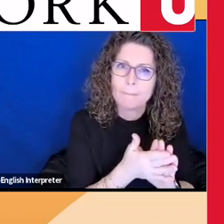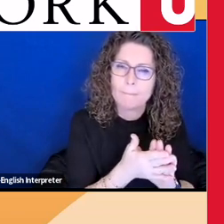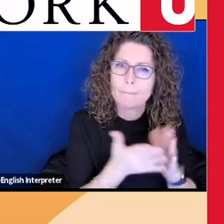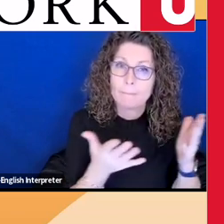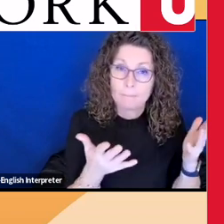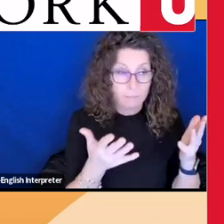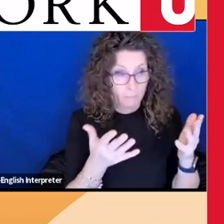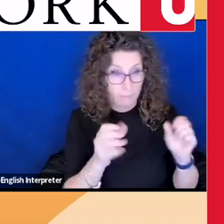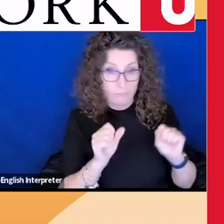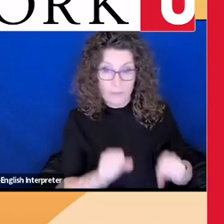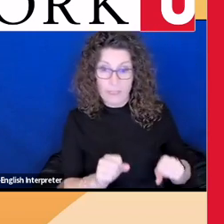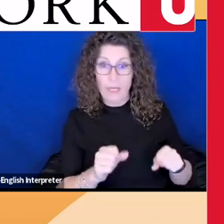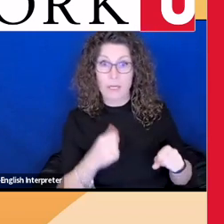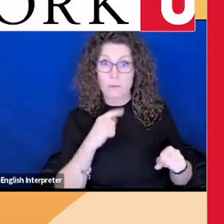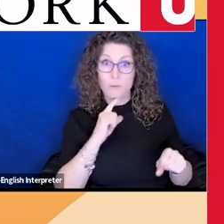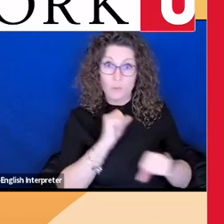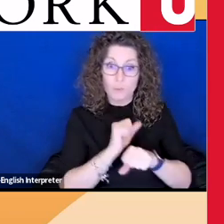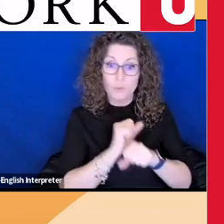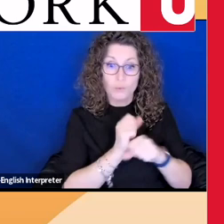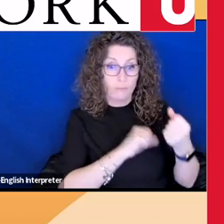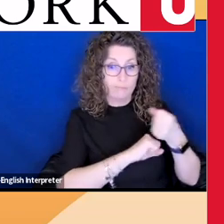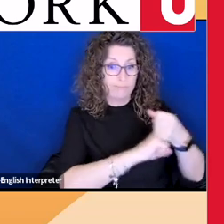be solidarious with each other?